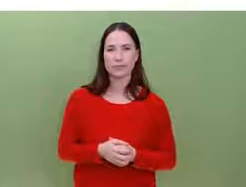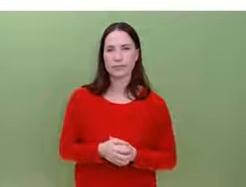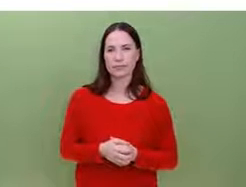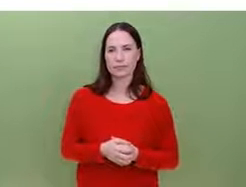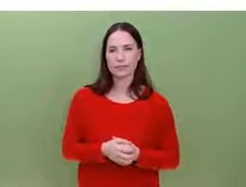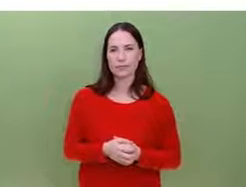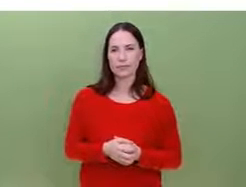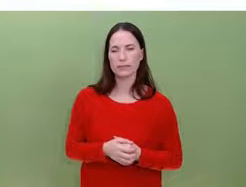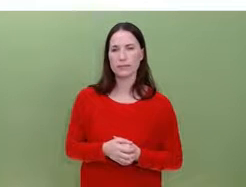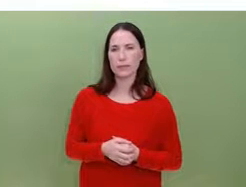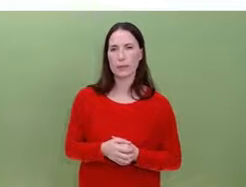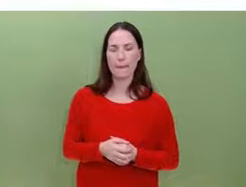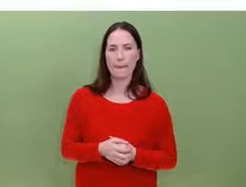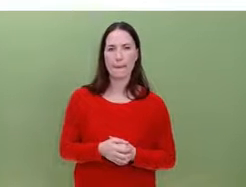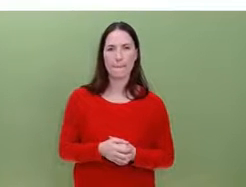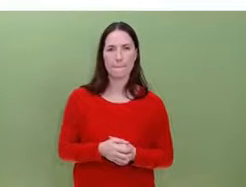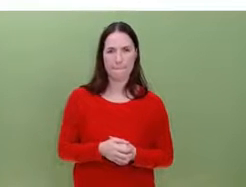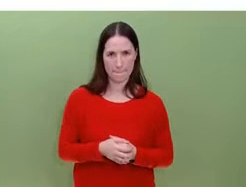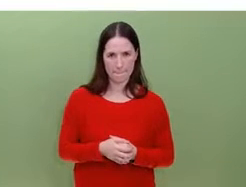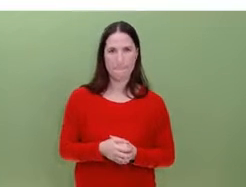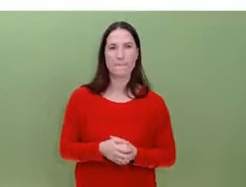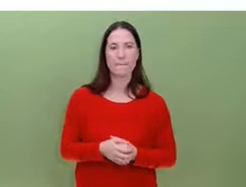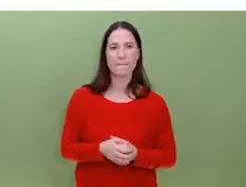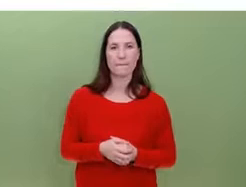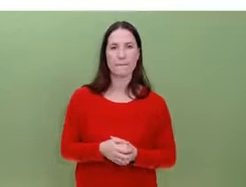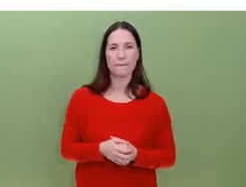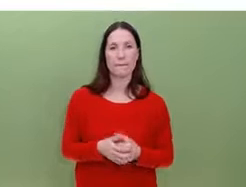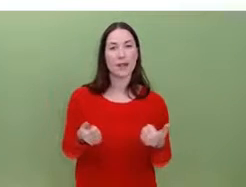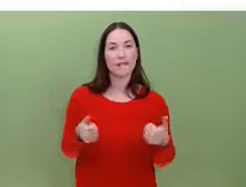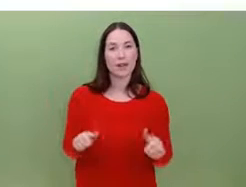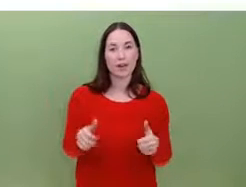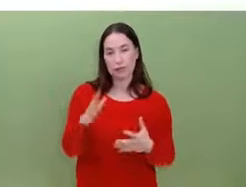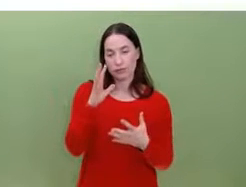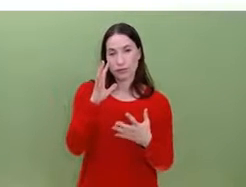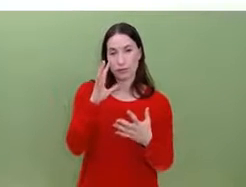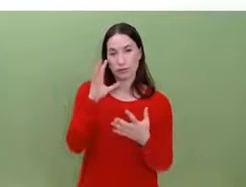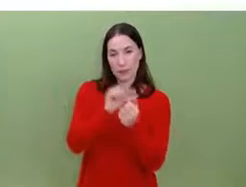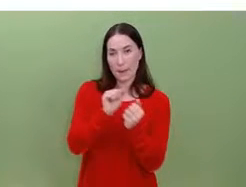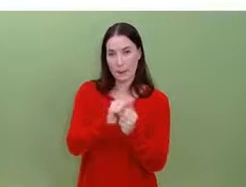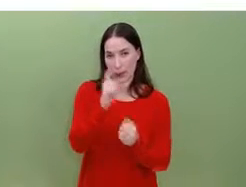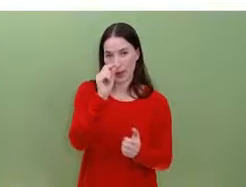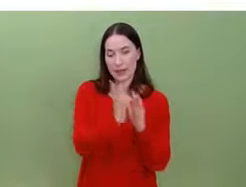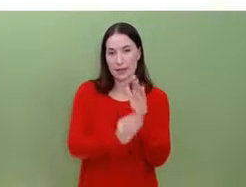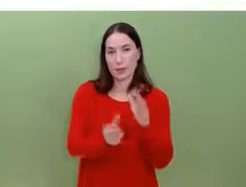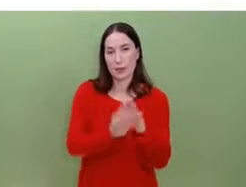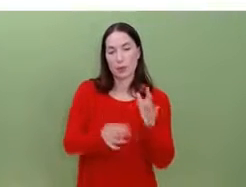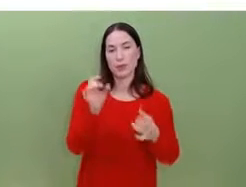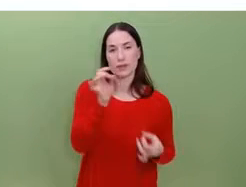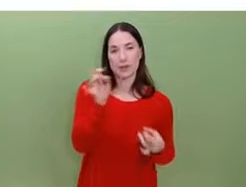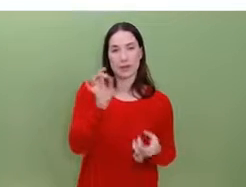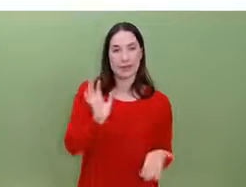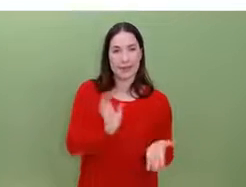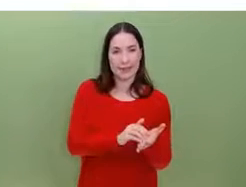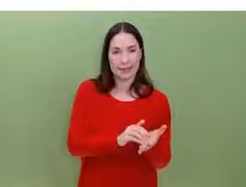please. So finally, don't forget you can download your certificate of attendance for this session. So please do click